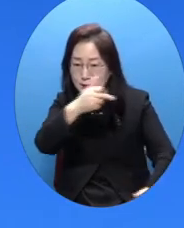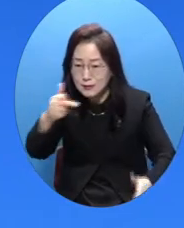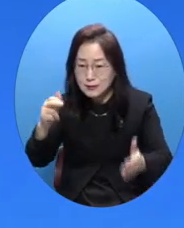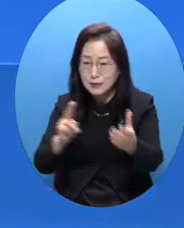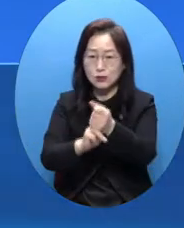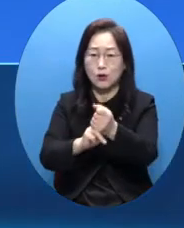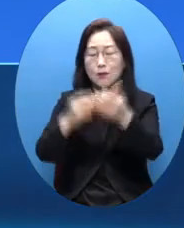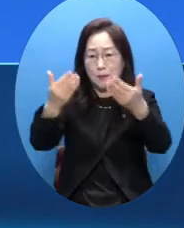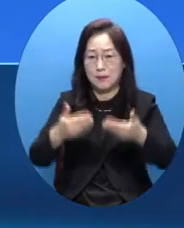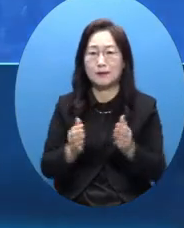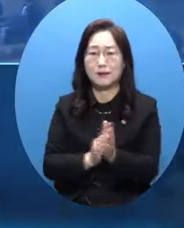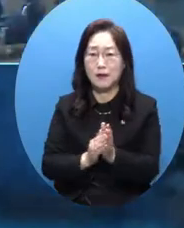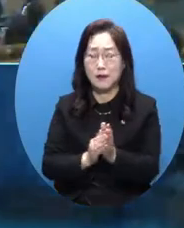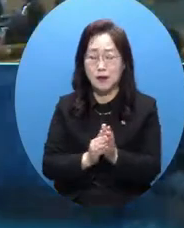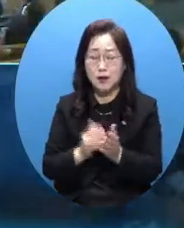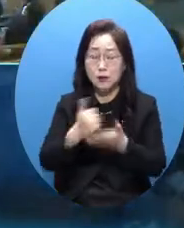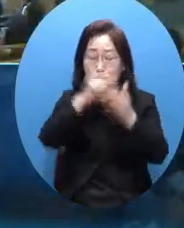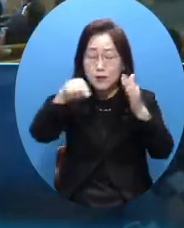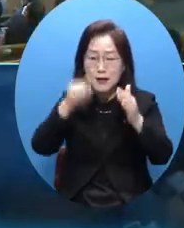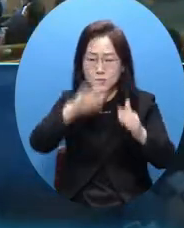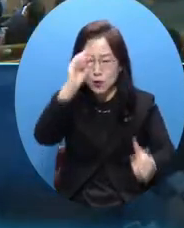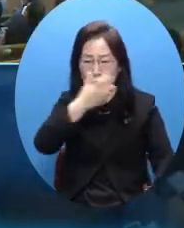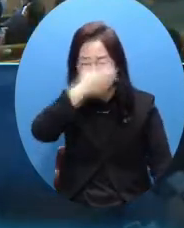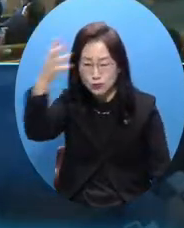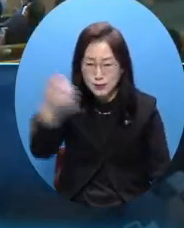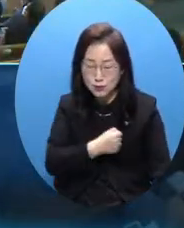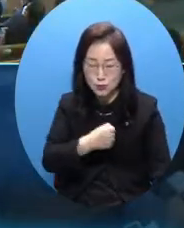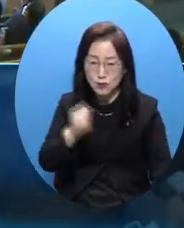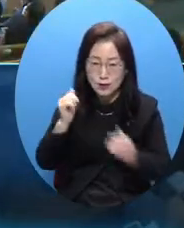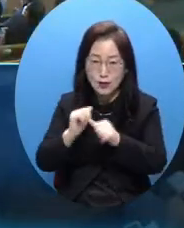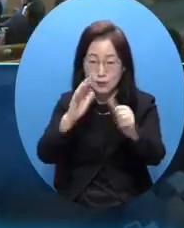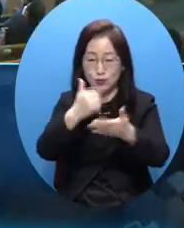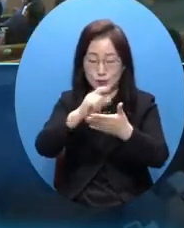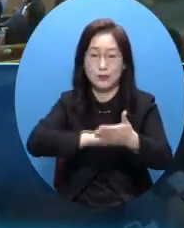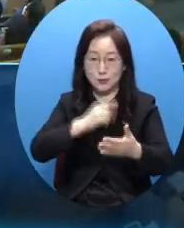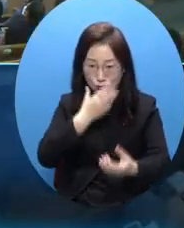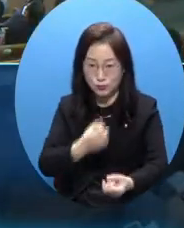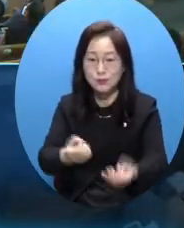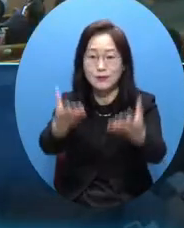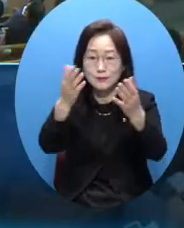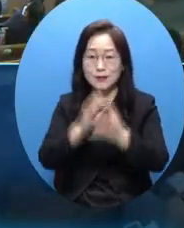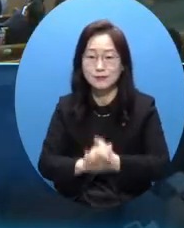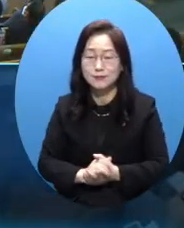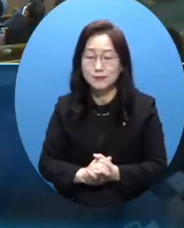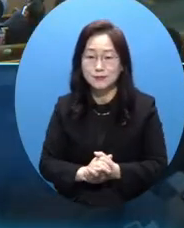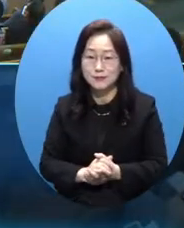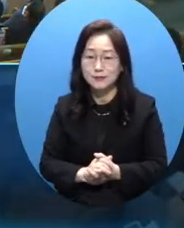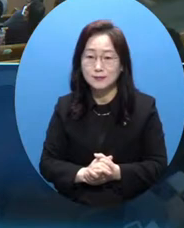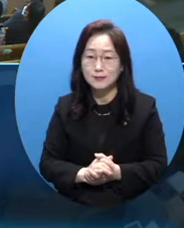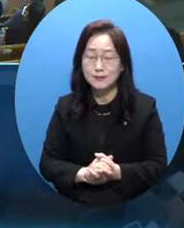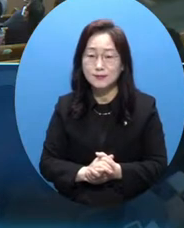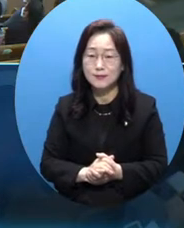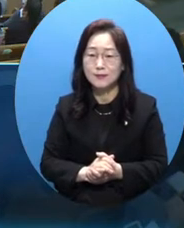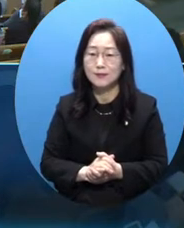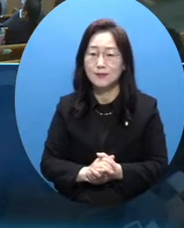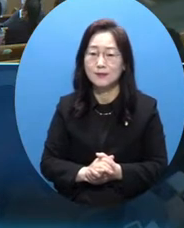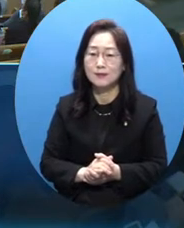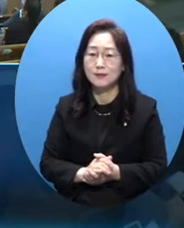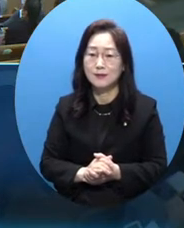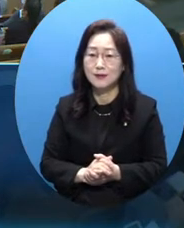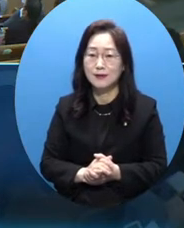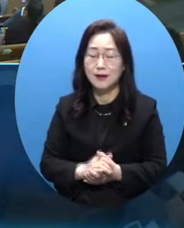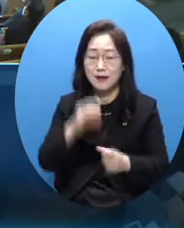our ancestors had a holy dream have a holy dream and grab the dream and March It Forward I bless you in the name of the Lord